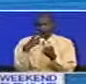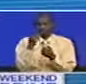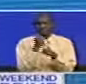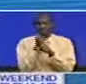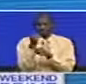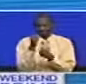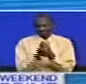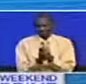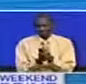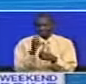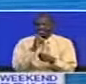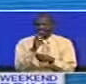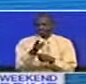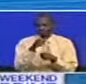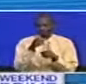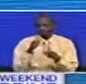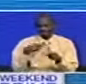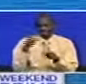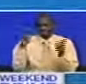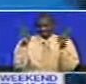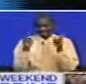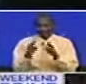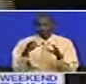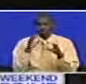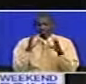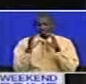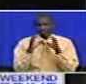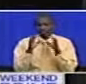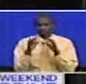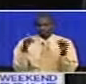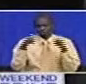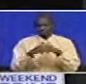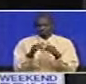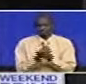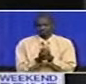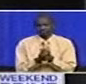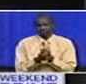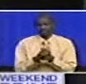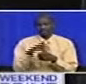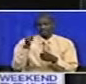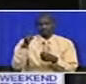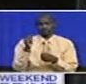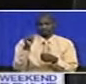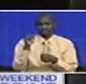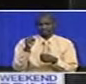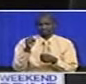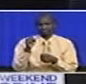2015, a directive by the International Communication Unions. Angel Katusia, KTN.